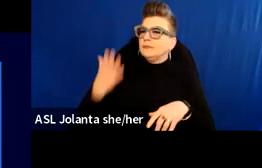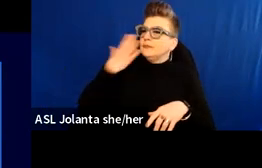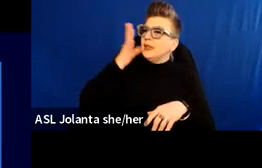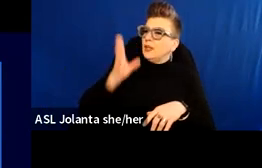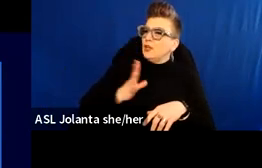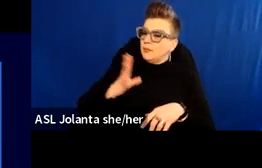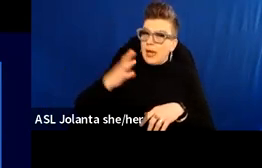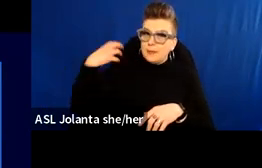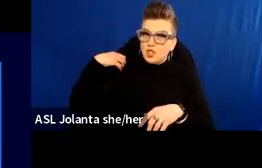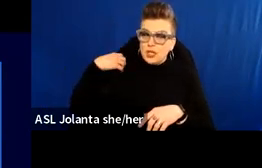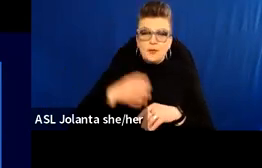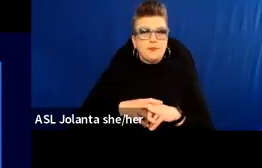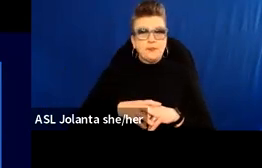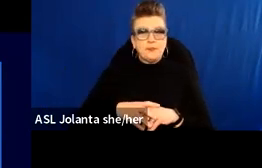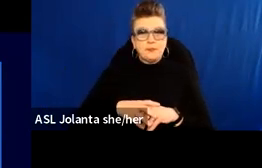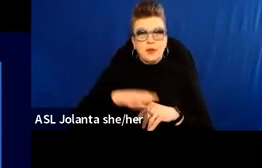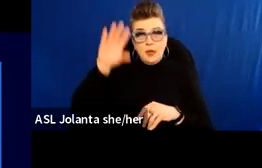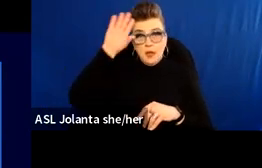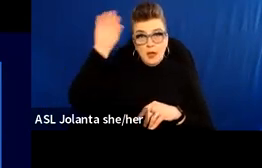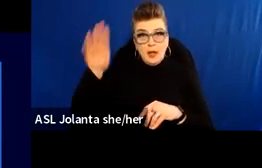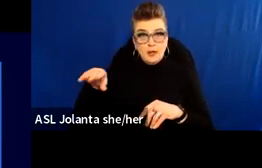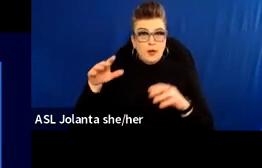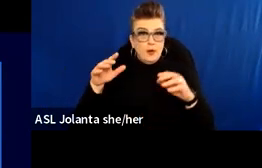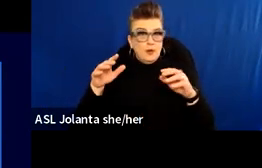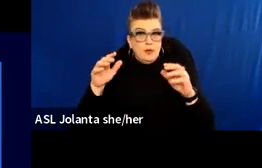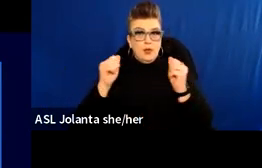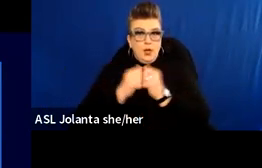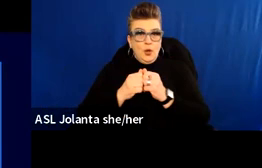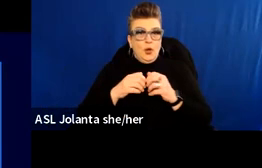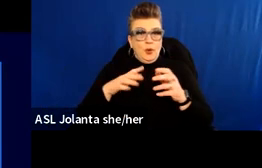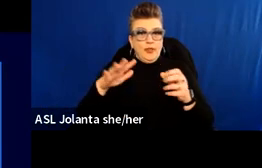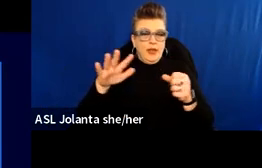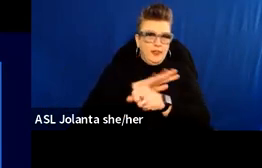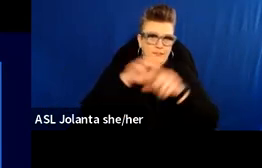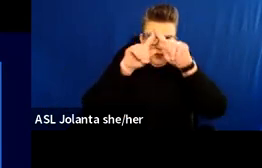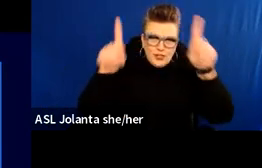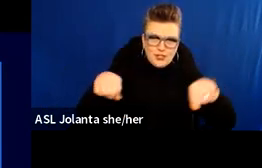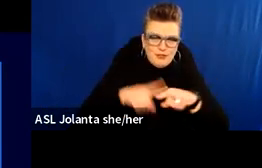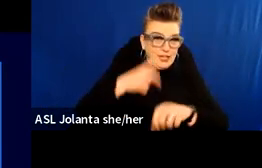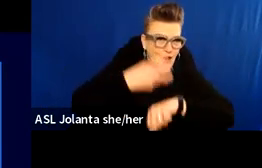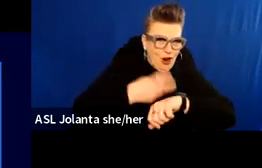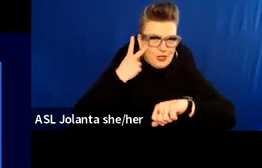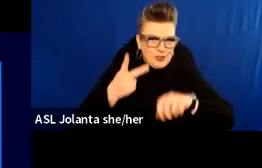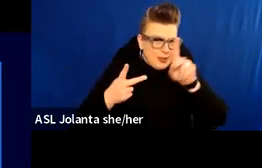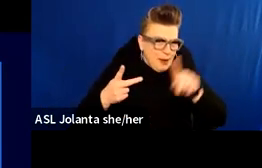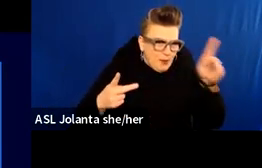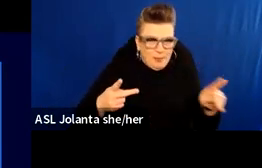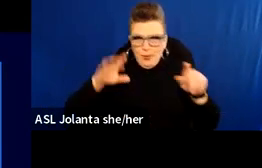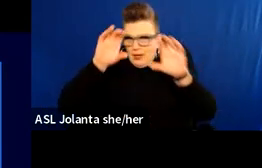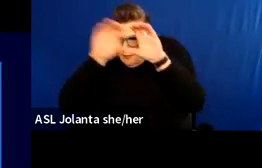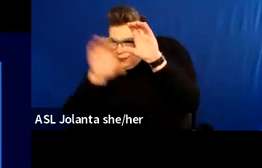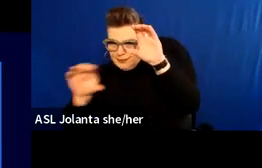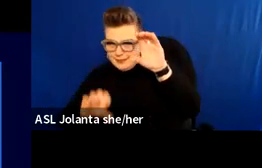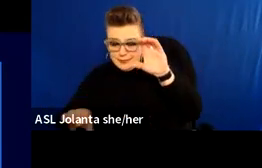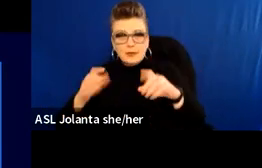i know when when we're um with the full screen like this it gets tough to see i just want to point out for my fellow members benefit